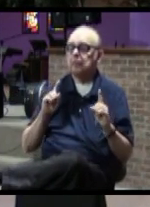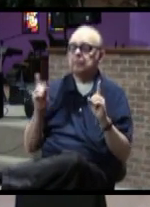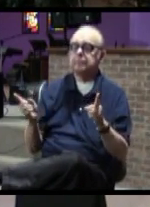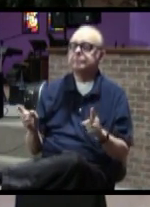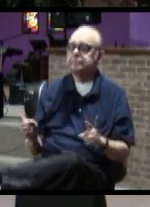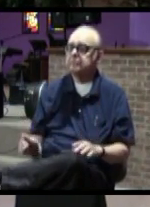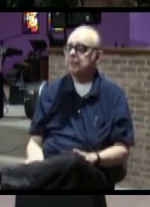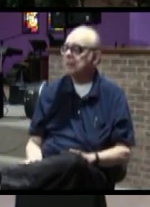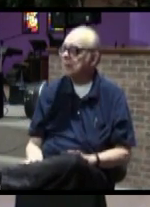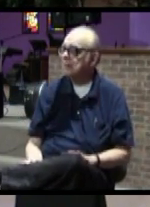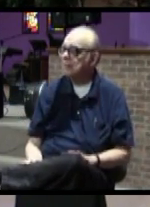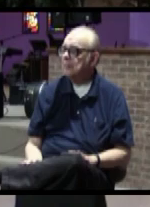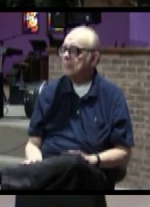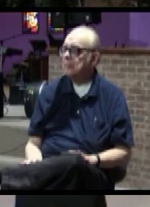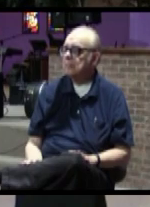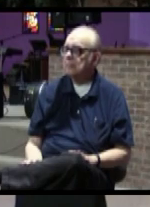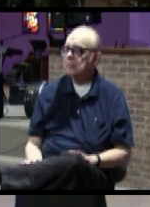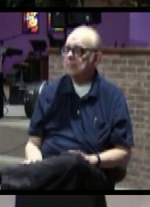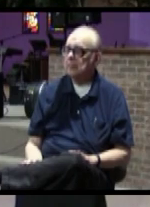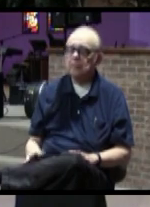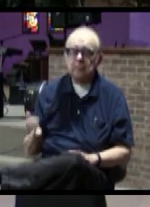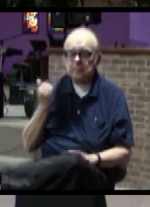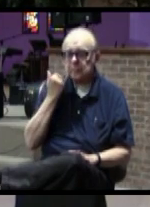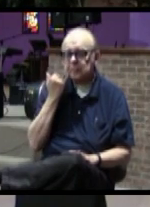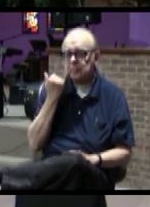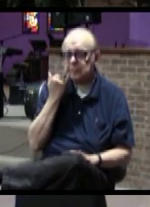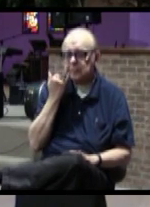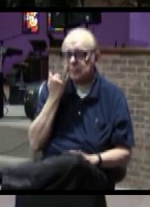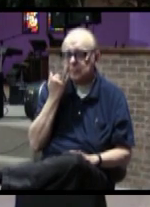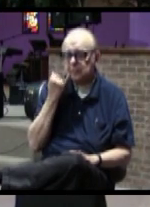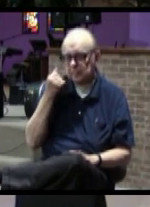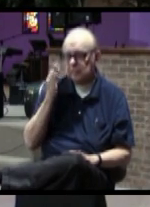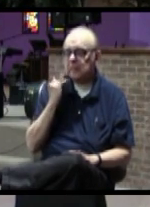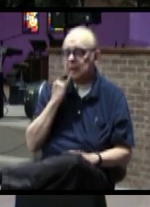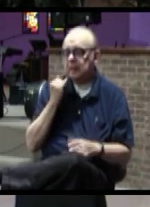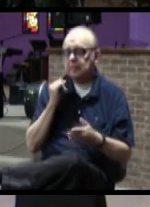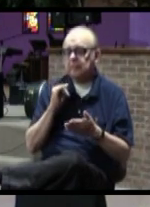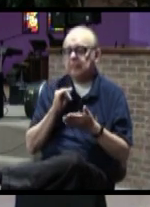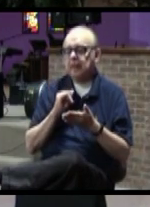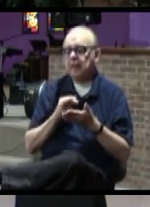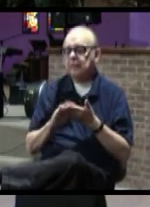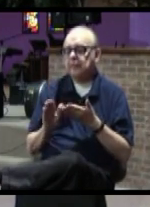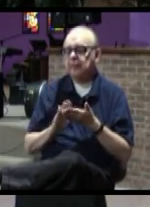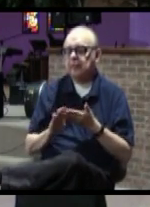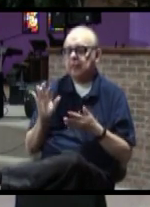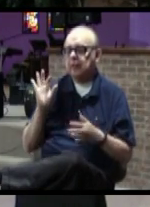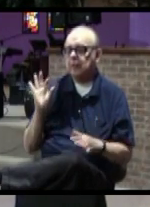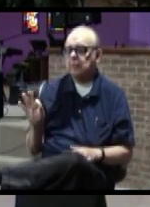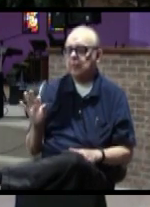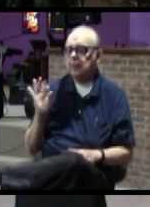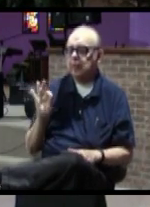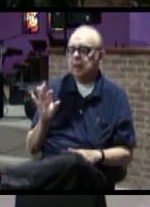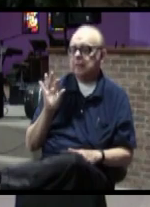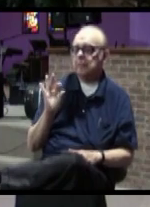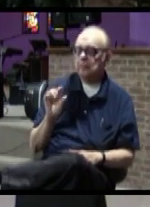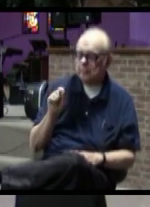Huh? You'd be lost. If you were forgiven for